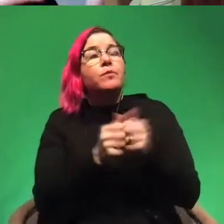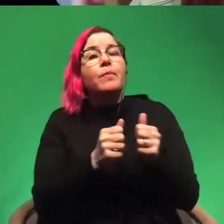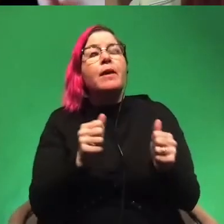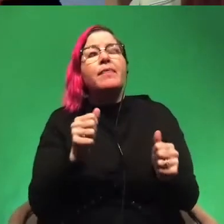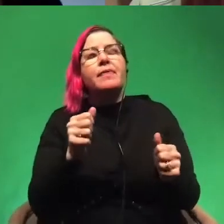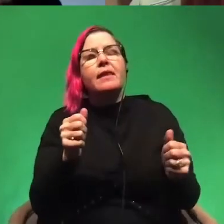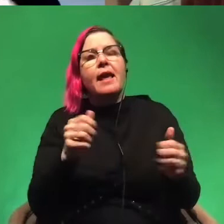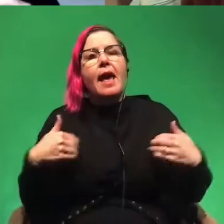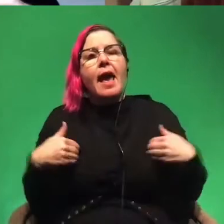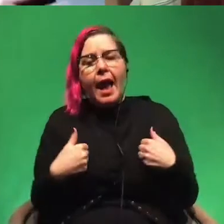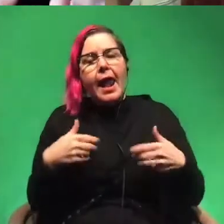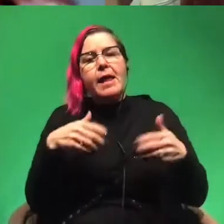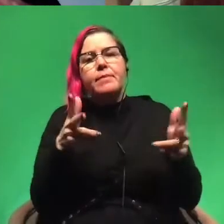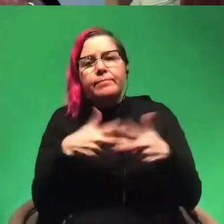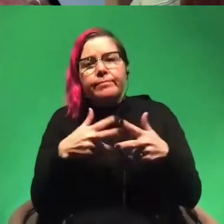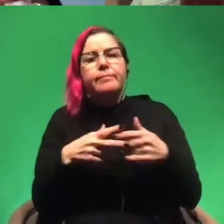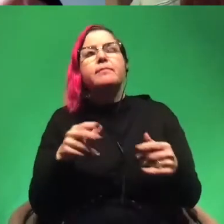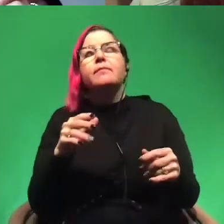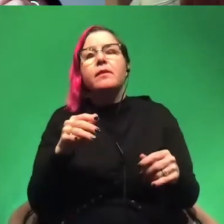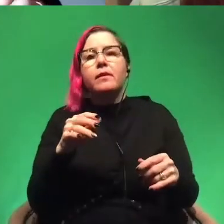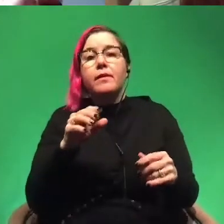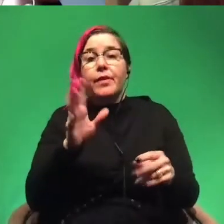husbandry, animal welfare violations,